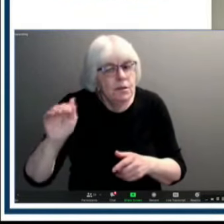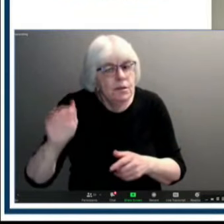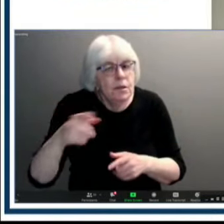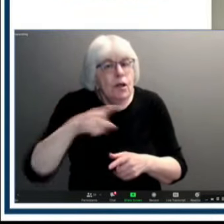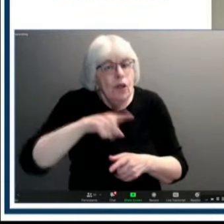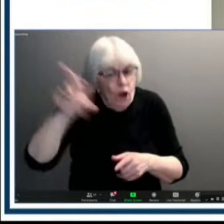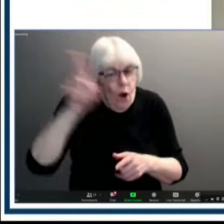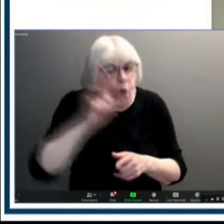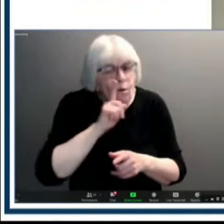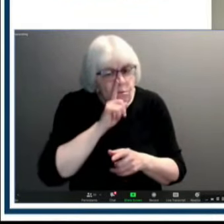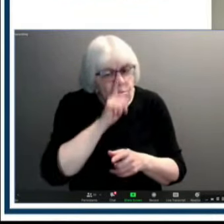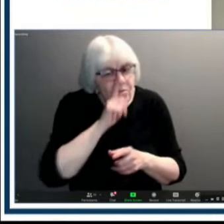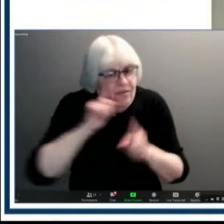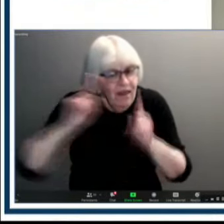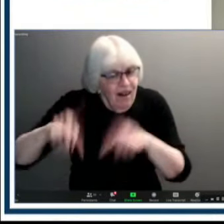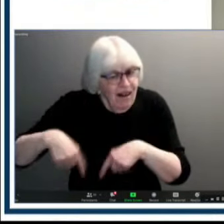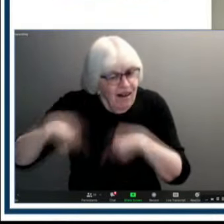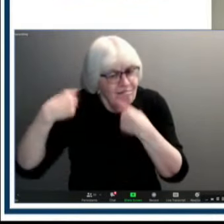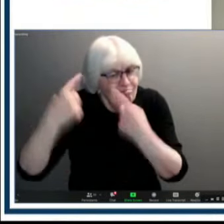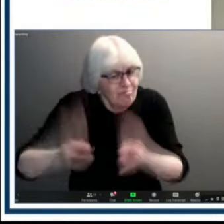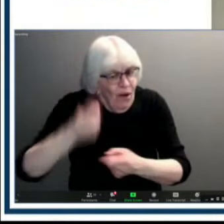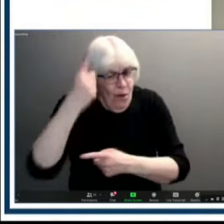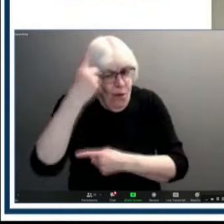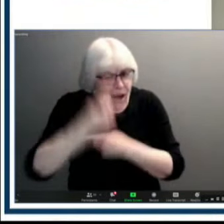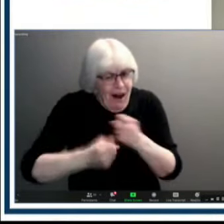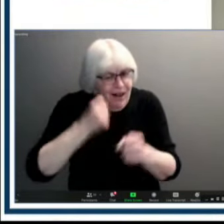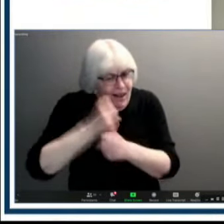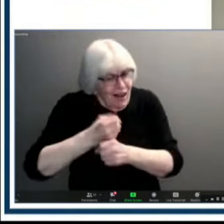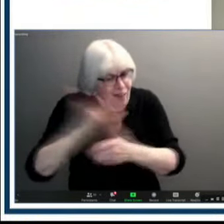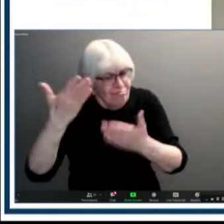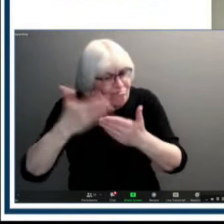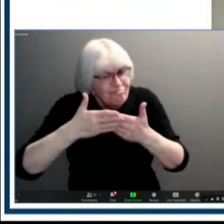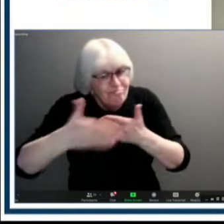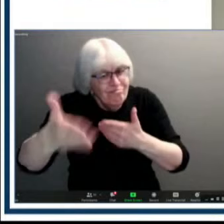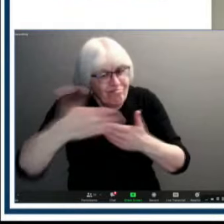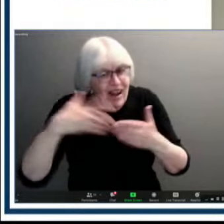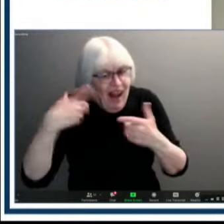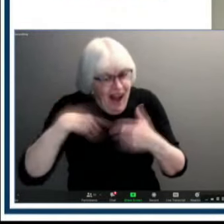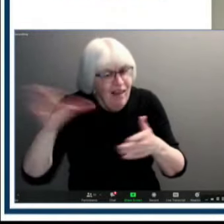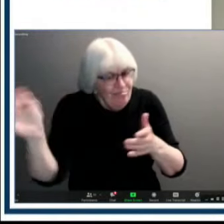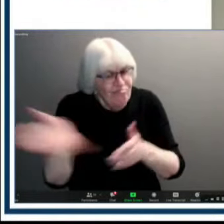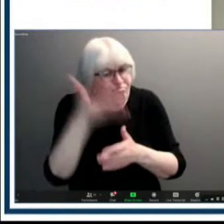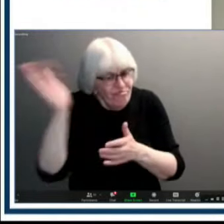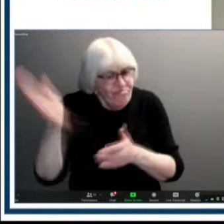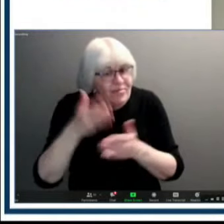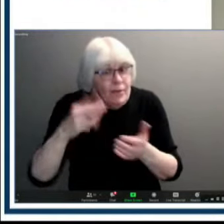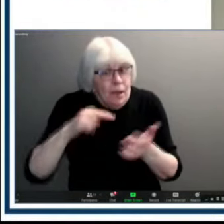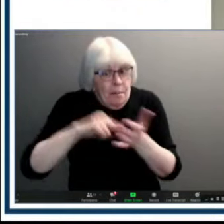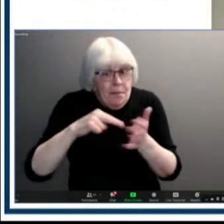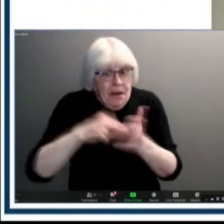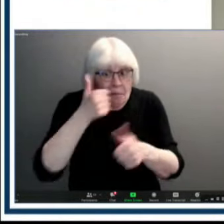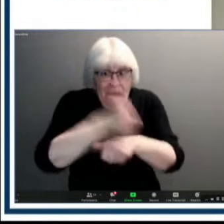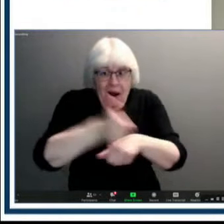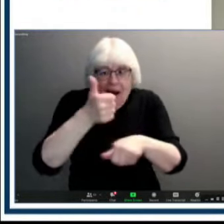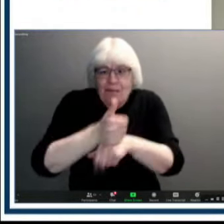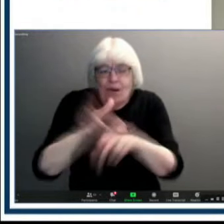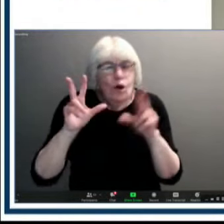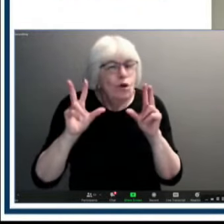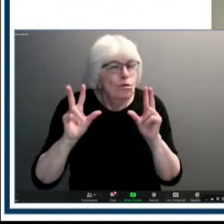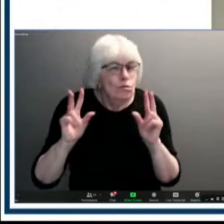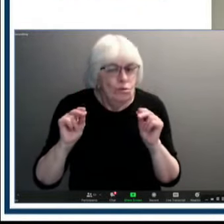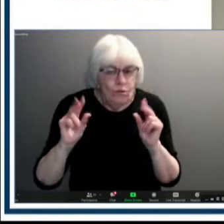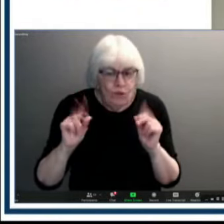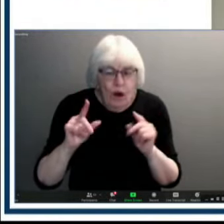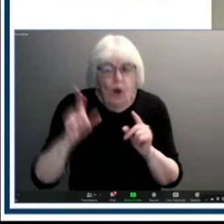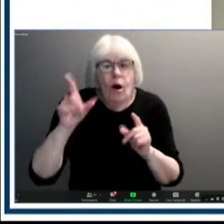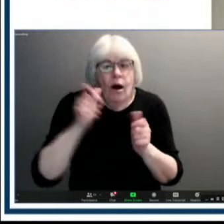year. So, I'm not, we're not blaming people for that. They're doing what we've asked, but circumstances are